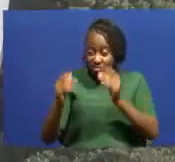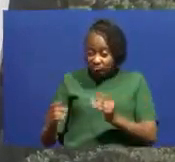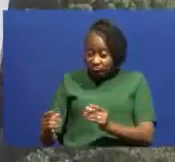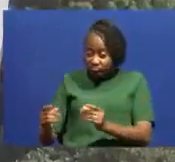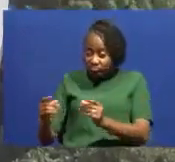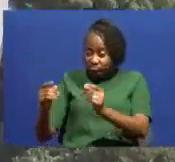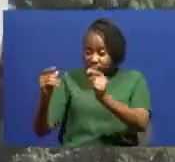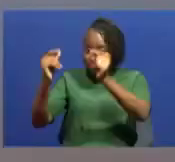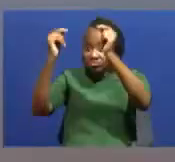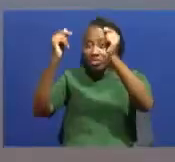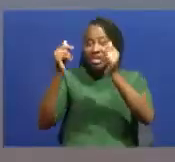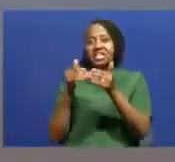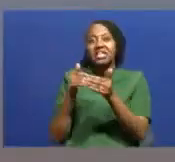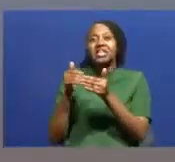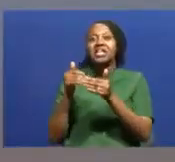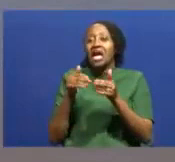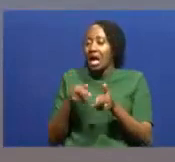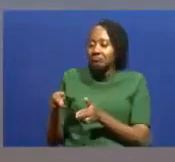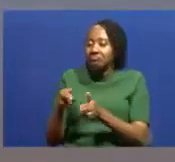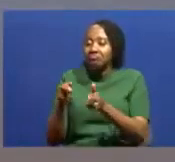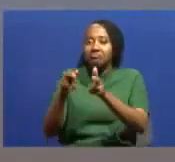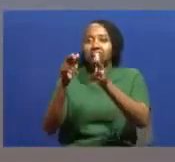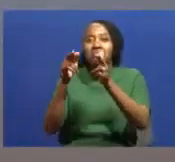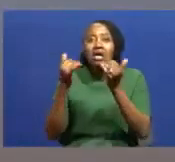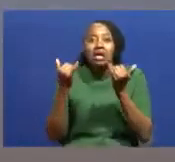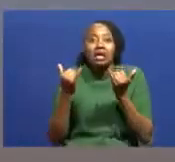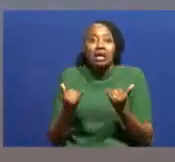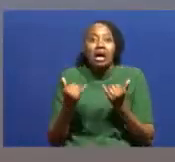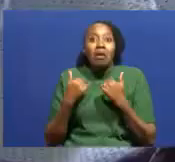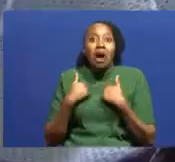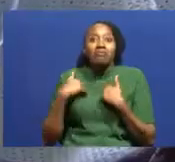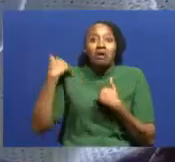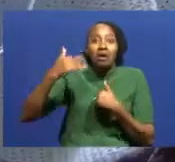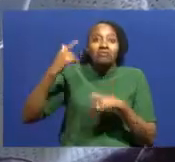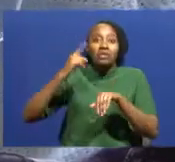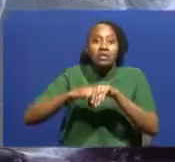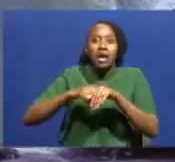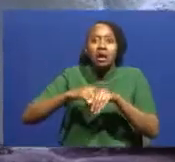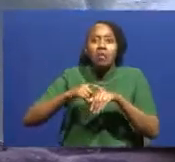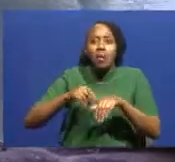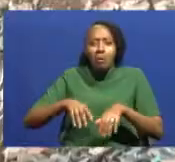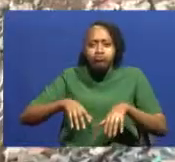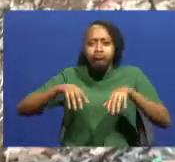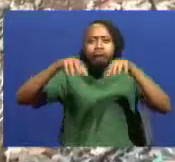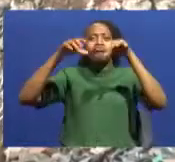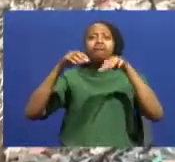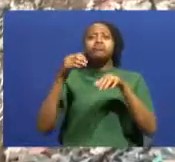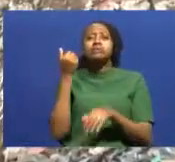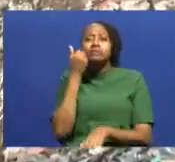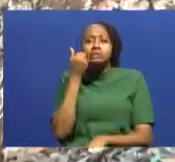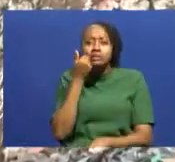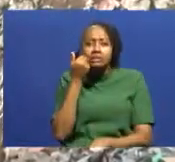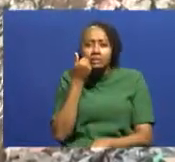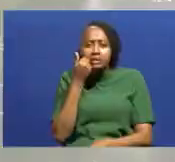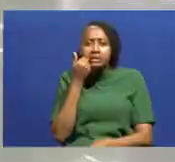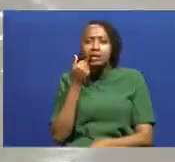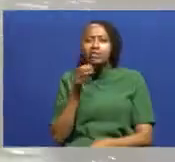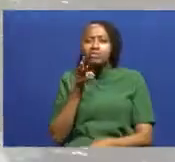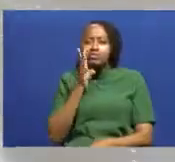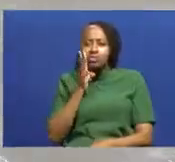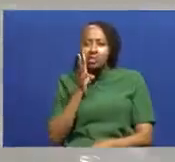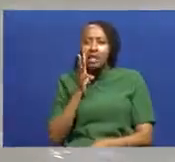on riparian land. The results? Frequent flooding, waterborne diseases, and the loss of